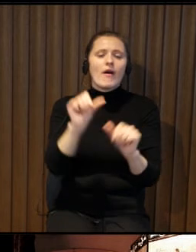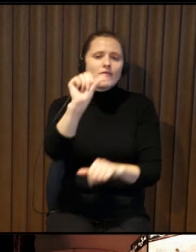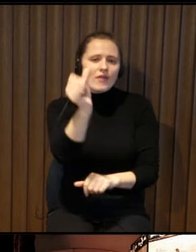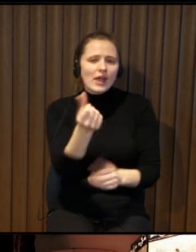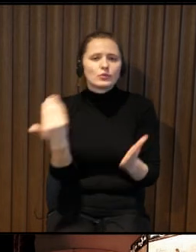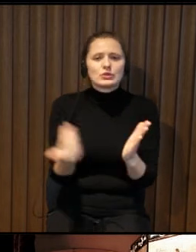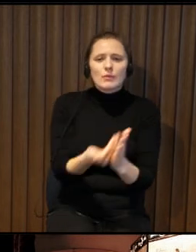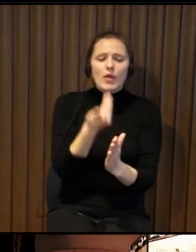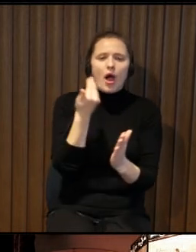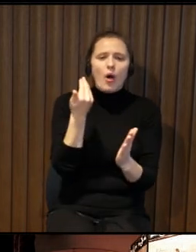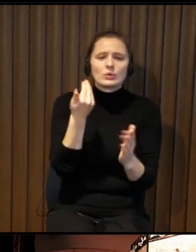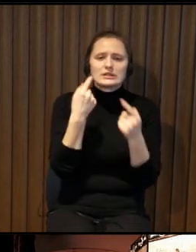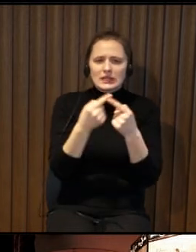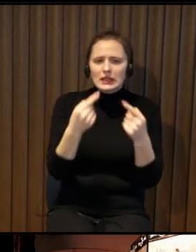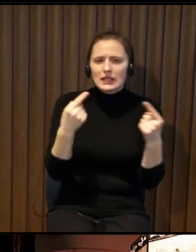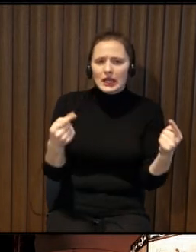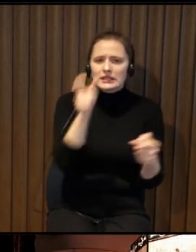to change and grow.